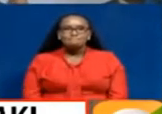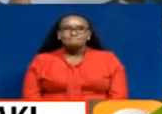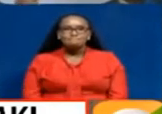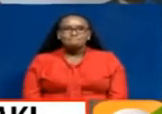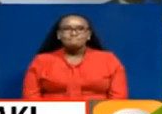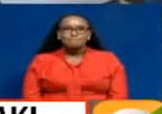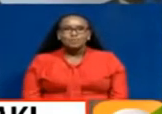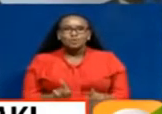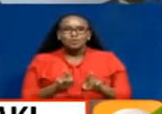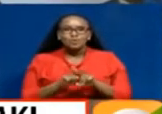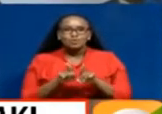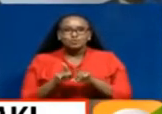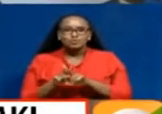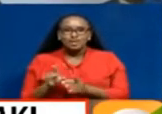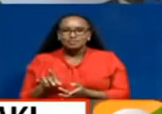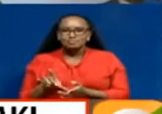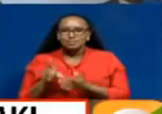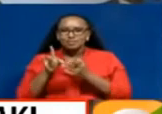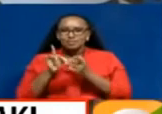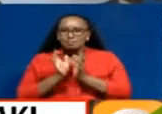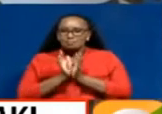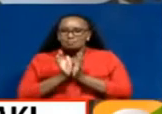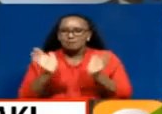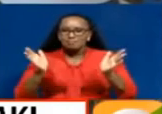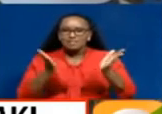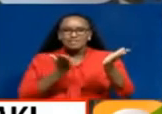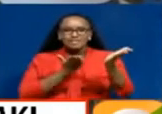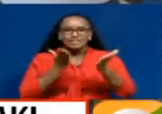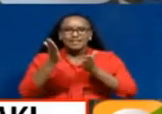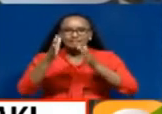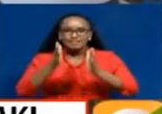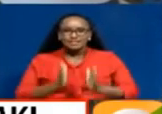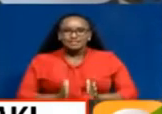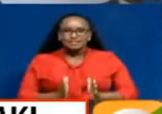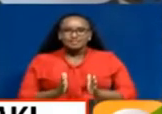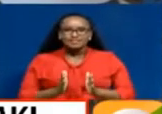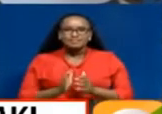A distinguished public servant